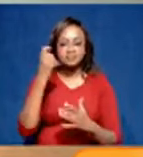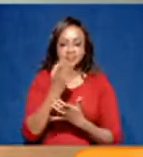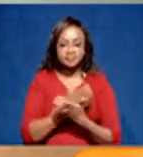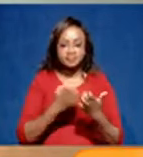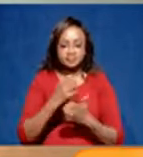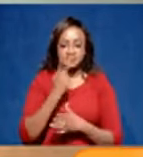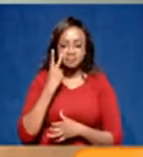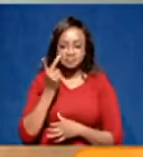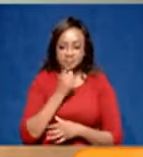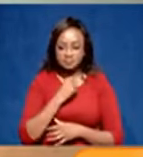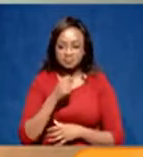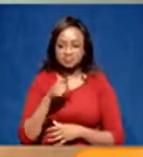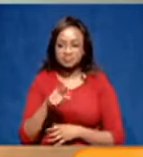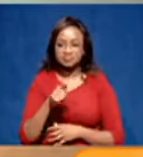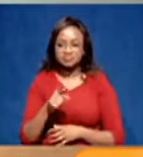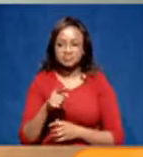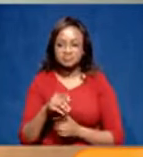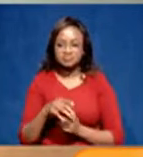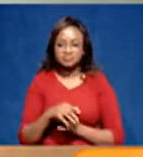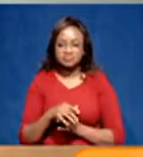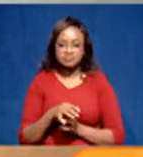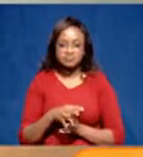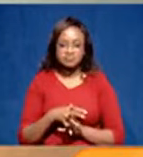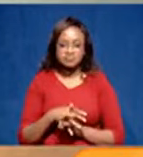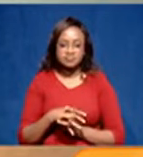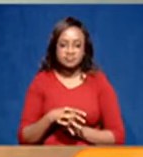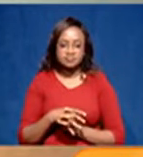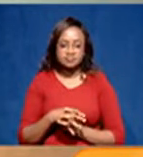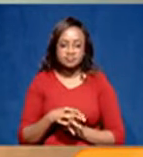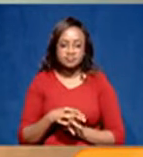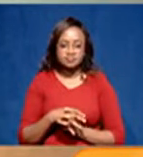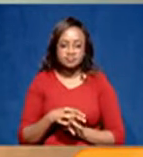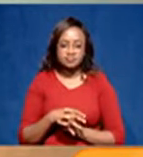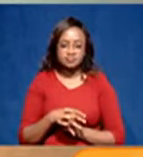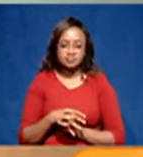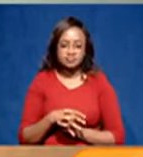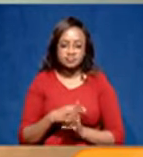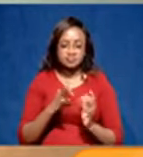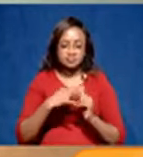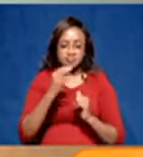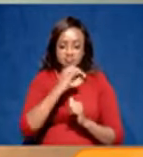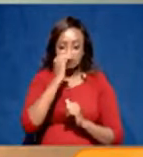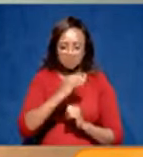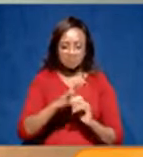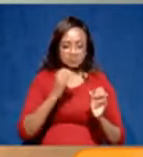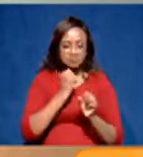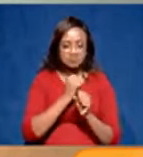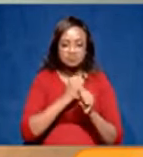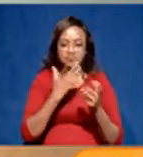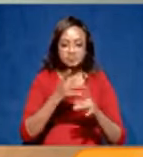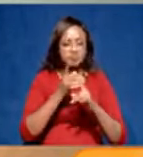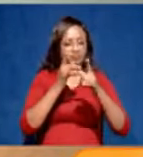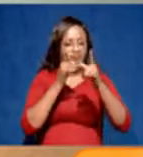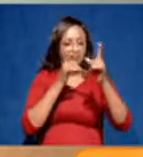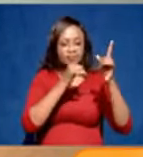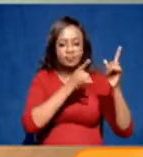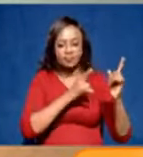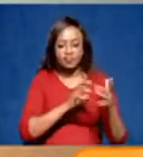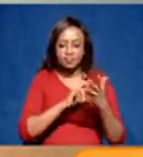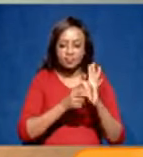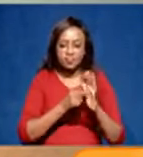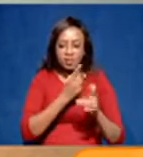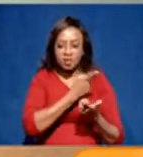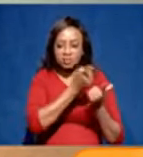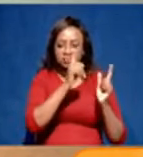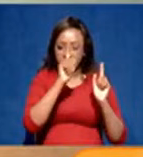being moved by the 80% in small and medium enterprises and other hustlers down there that are the ones who are running the economy. So they also deserve to